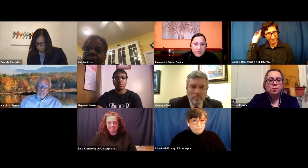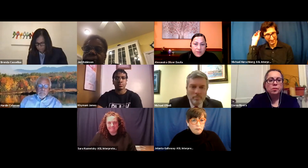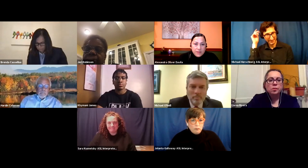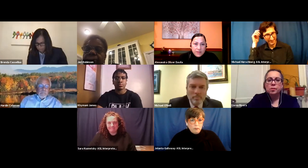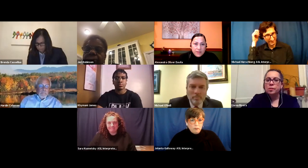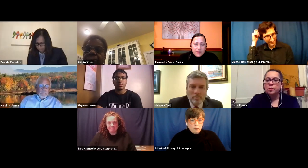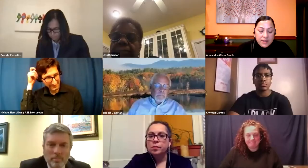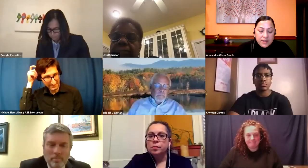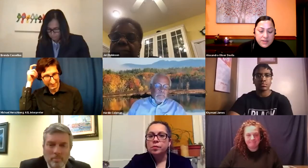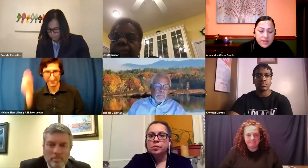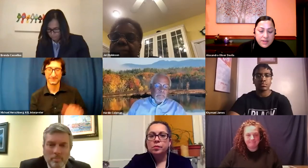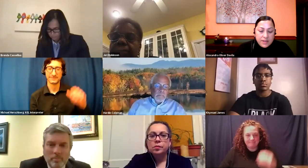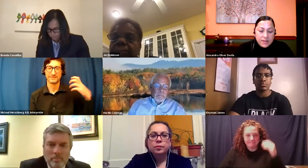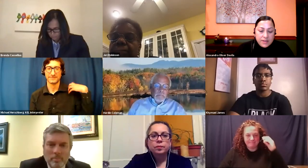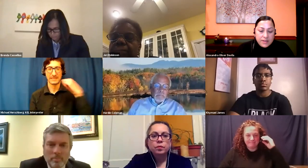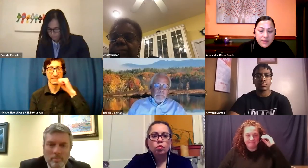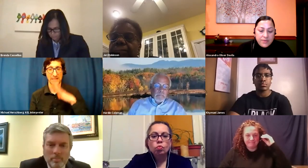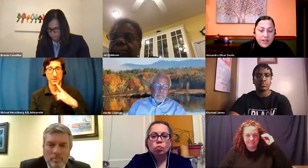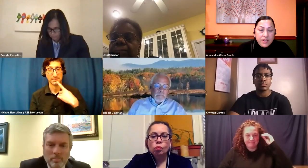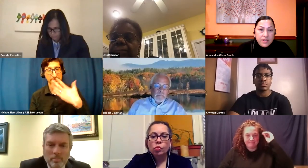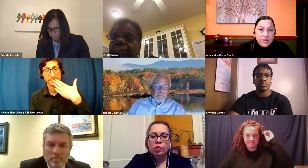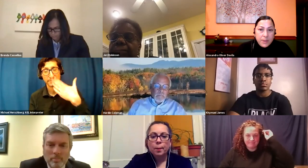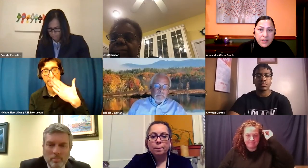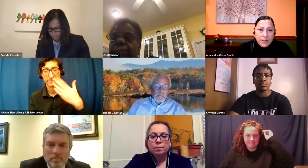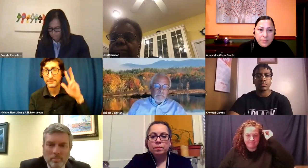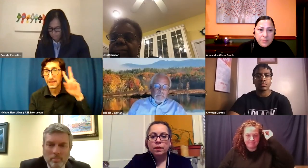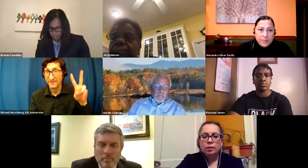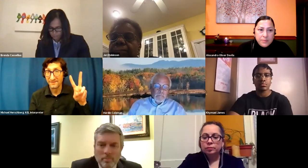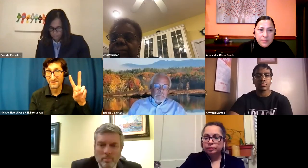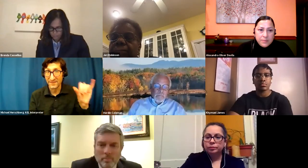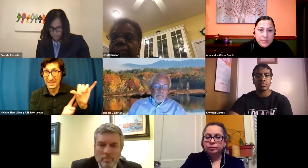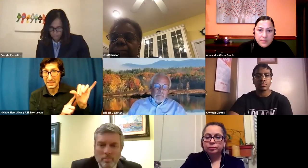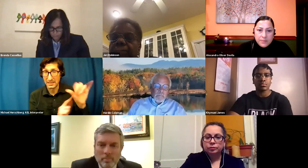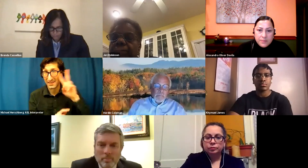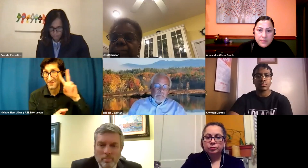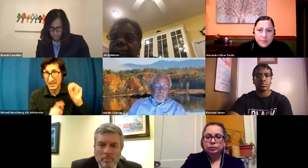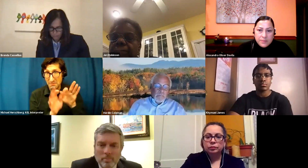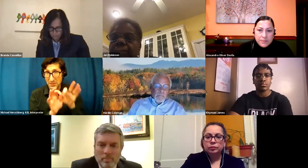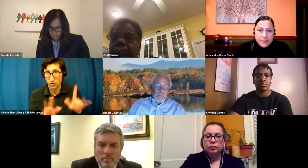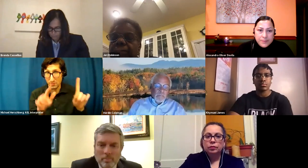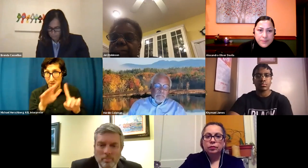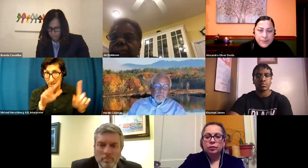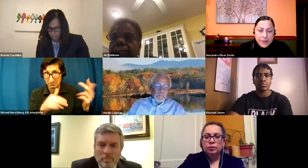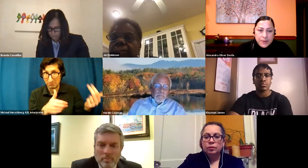Thank you. Is V back up?